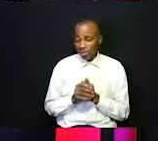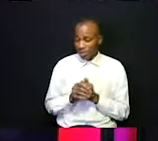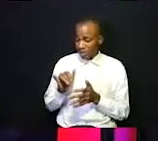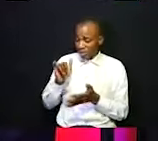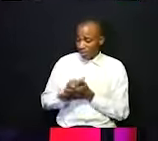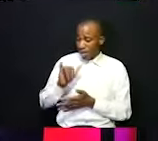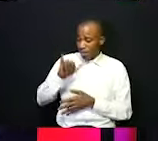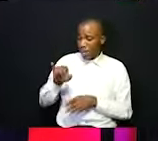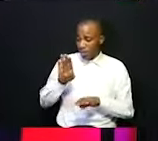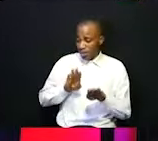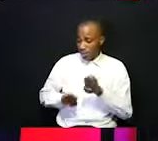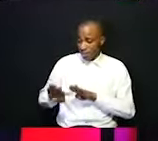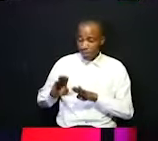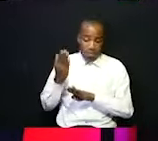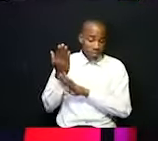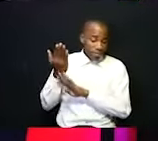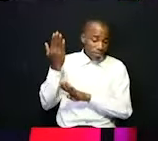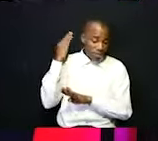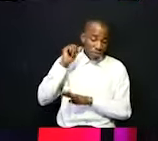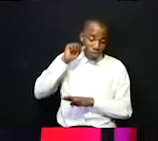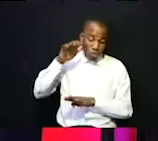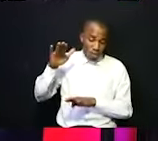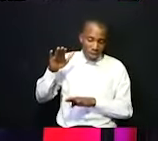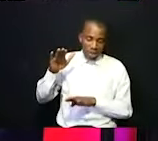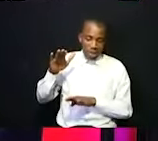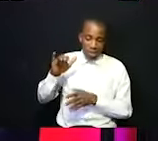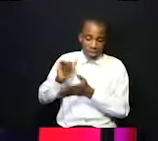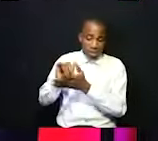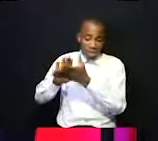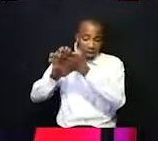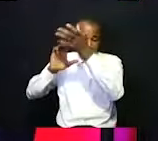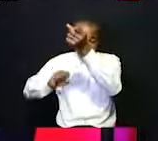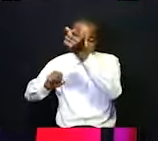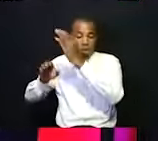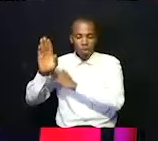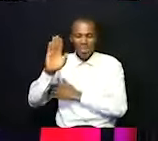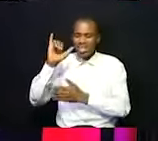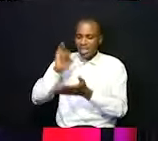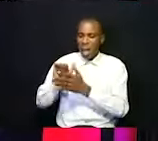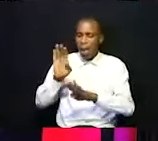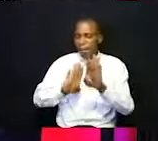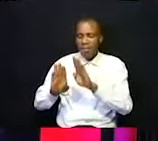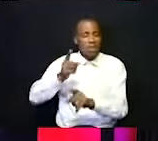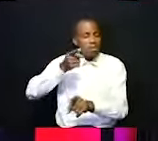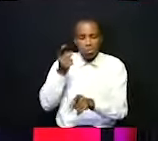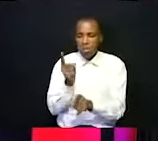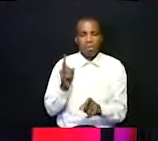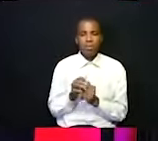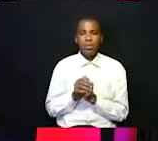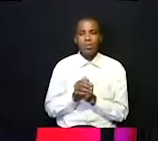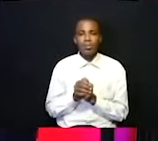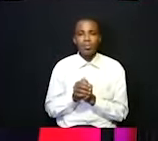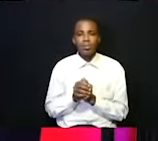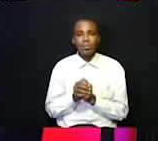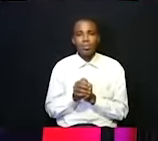put their hope in God used to adorn themselves. This is the way they used to adorn themselves. Holy women and